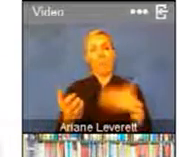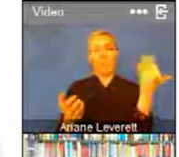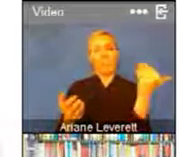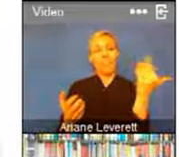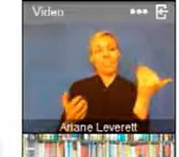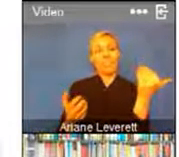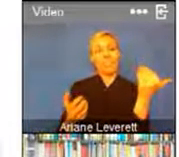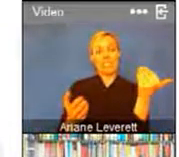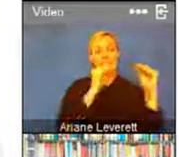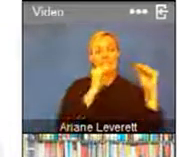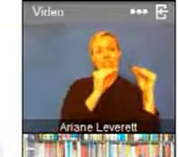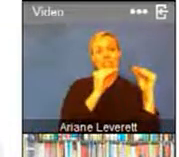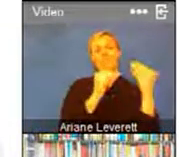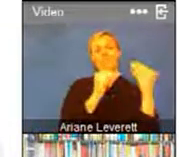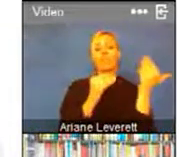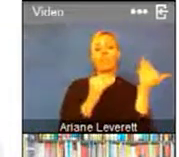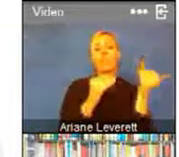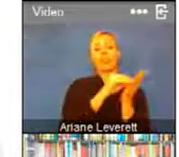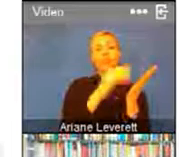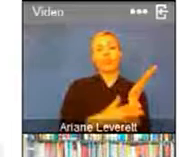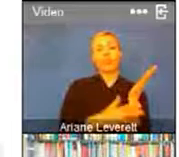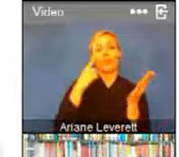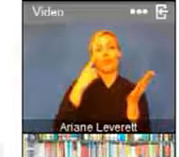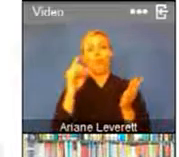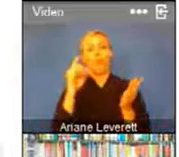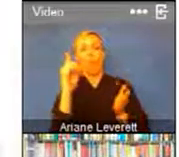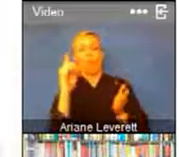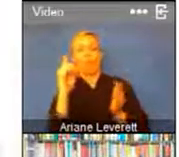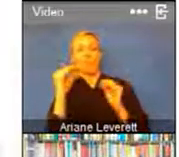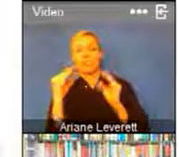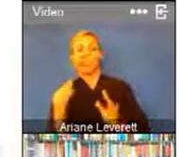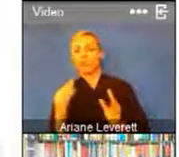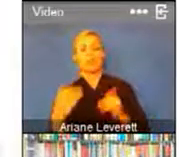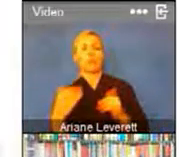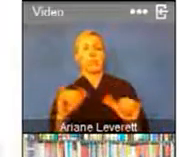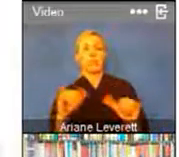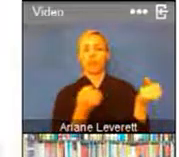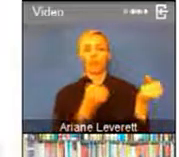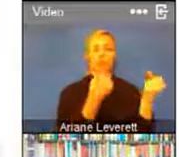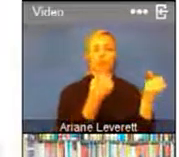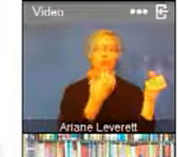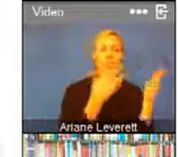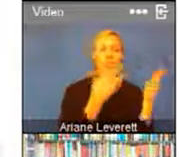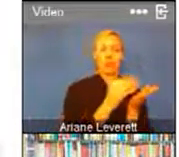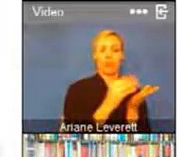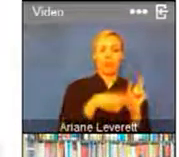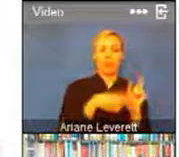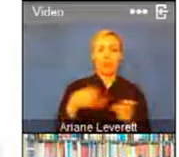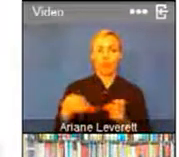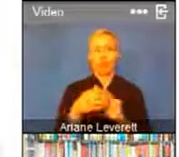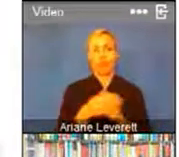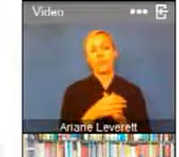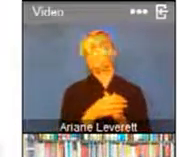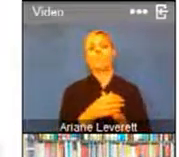and educational effects, and we also saw a medium correlation between hygiene and